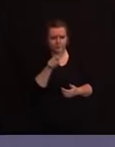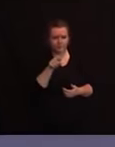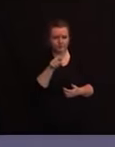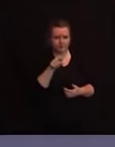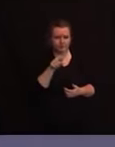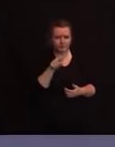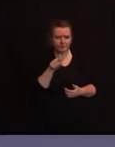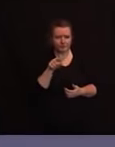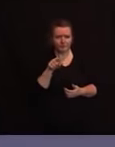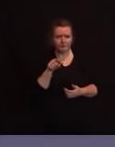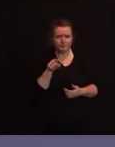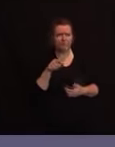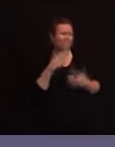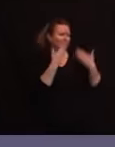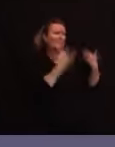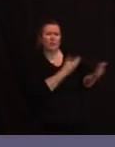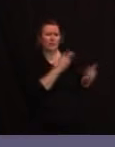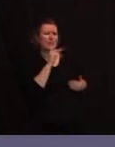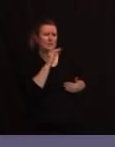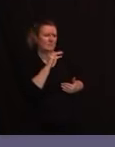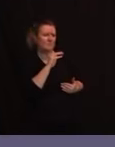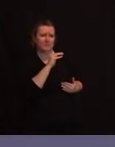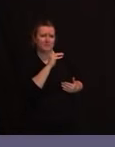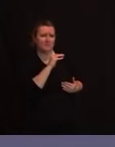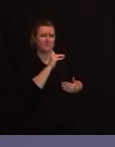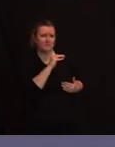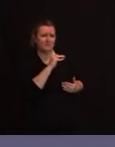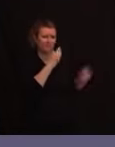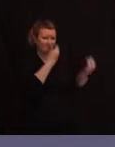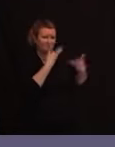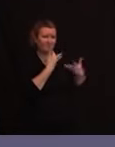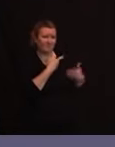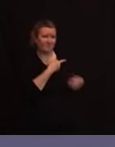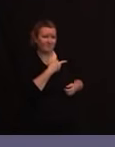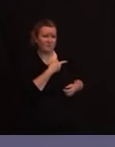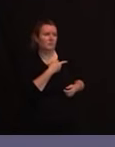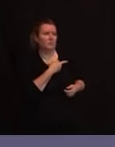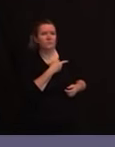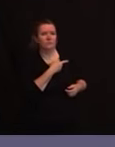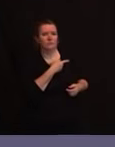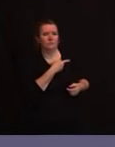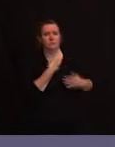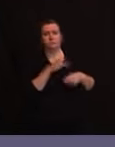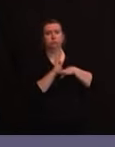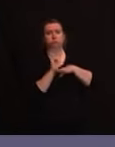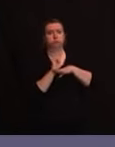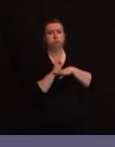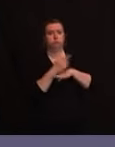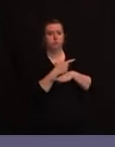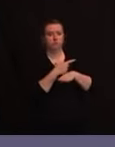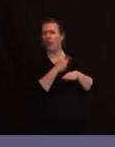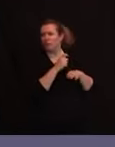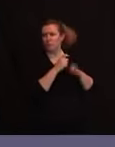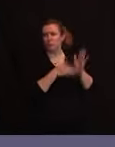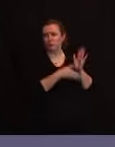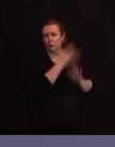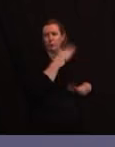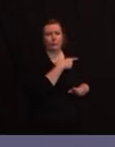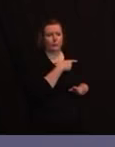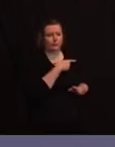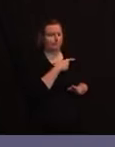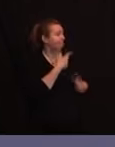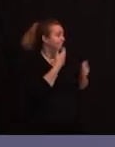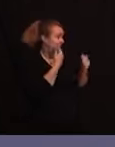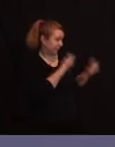Kim, and I meant to say this up front. He told me he's stacked up here, so he's got to jump. I want to thank Andy for being here, for being a